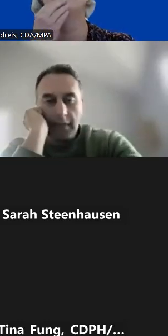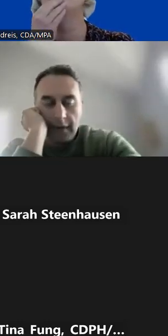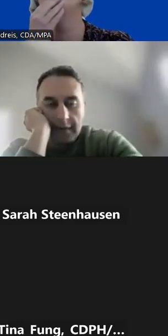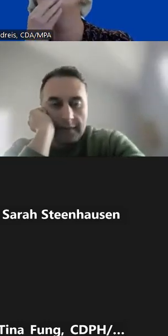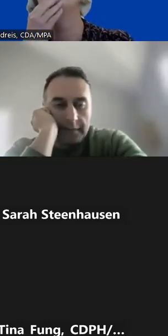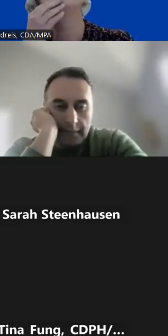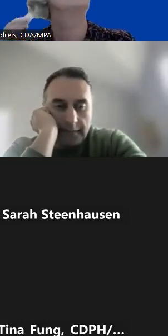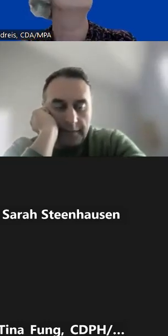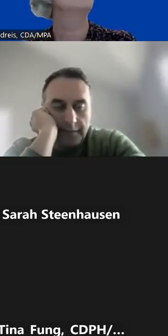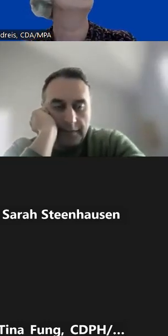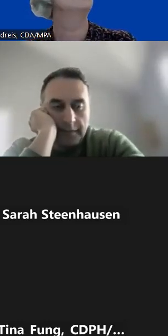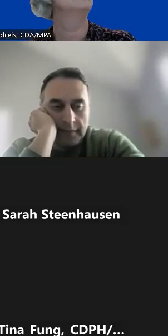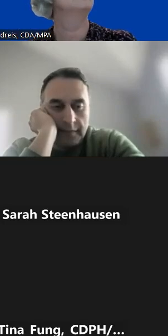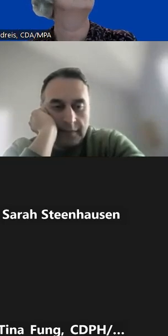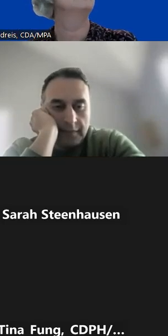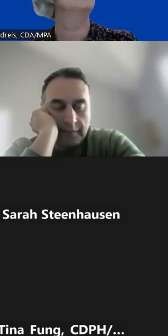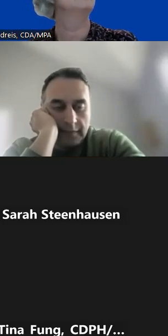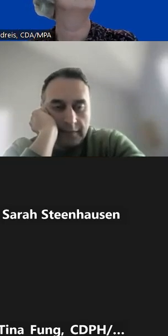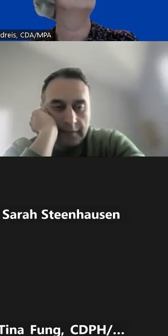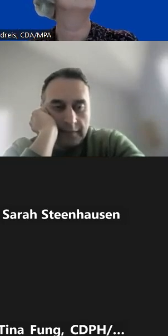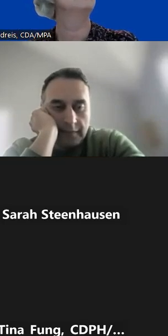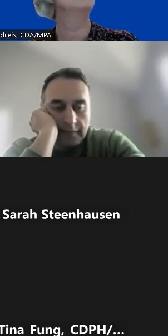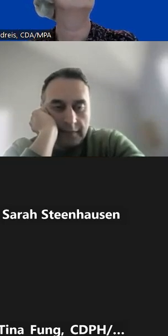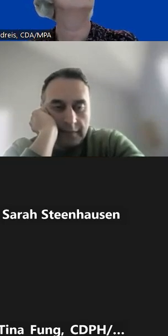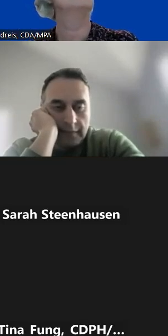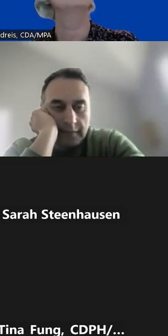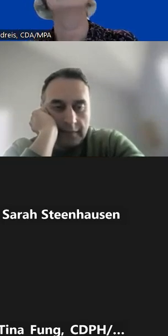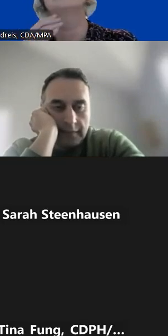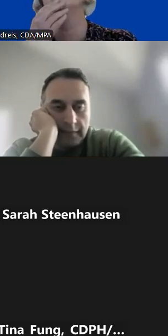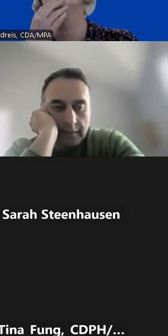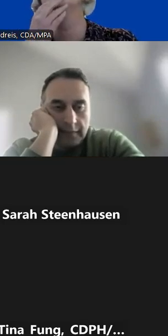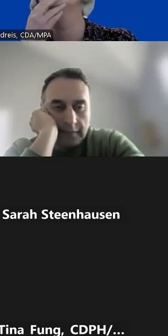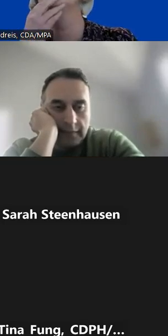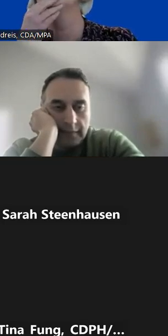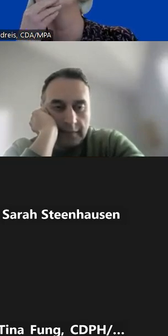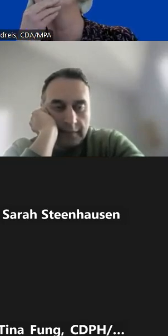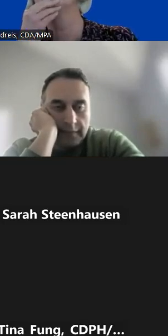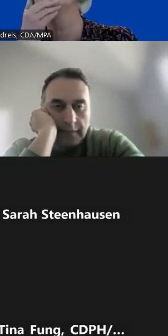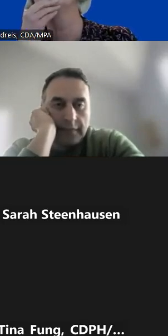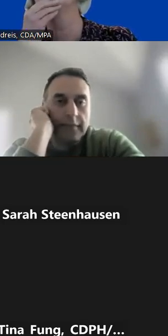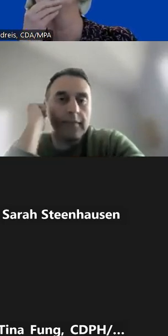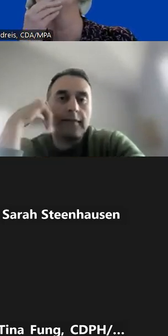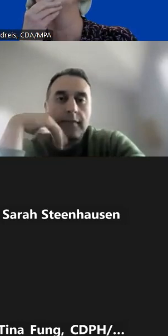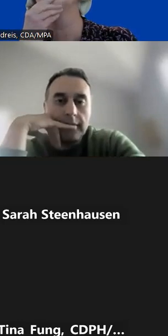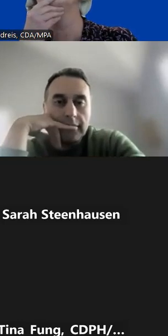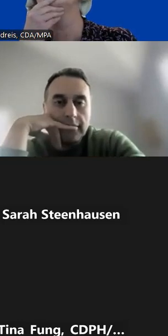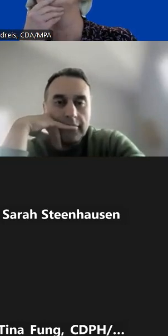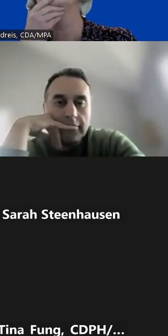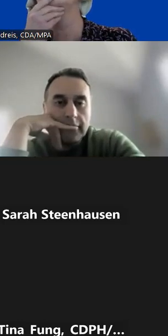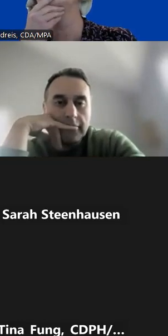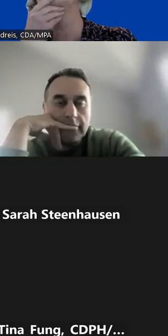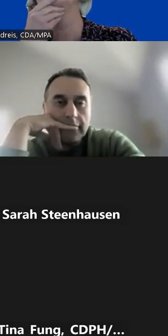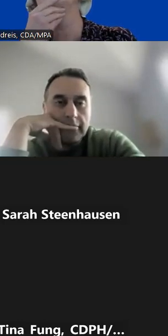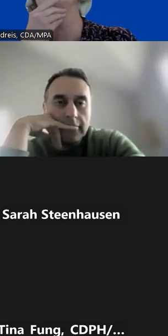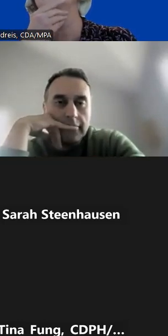to go in coalitions. So instead of a small subset of people talking about Alzheimer's and a small group